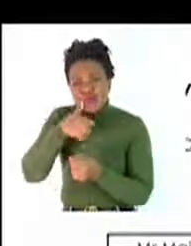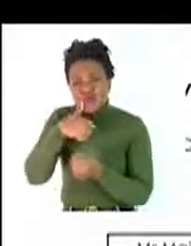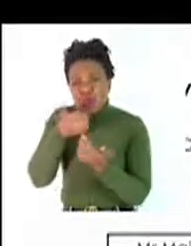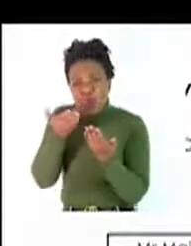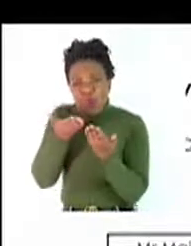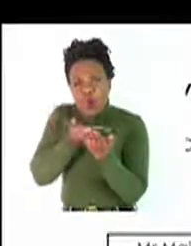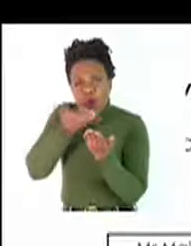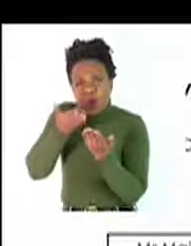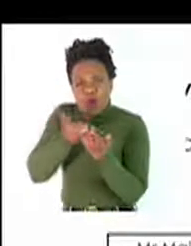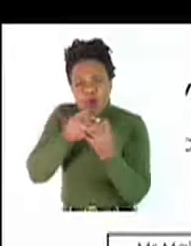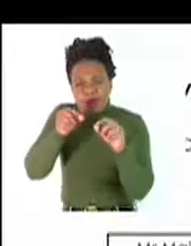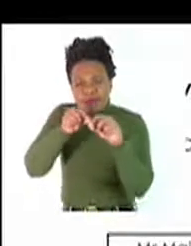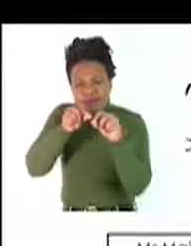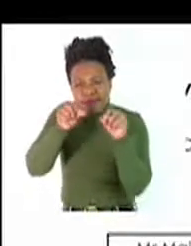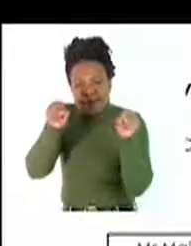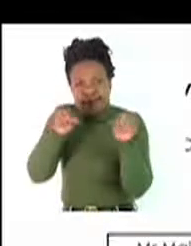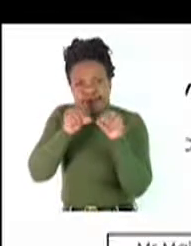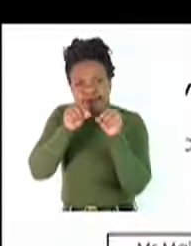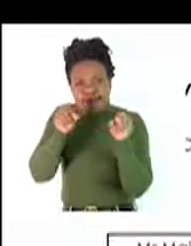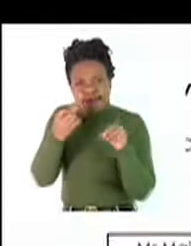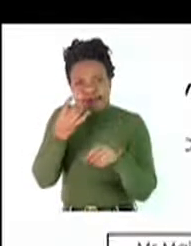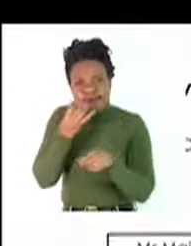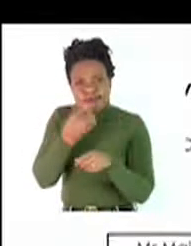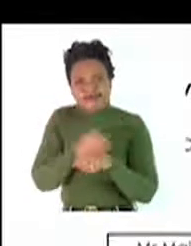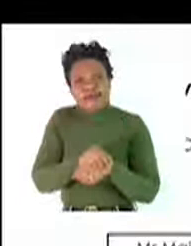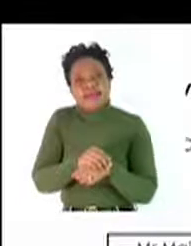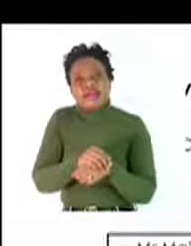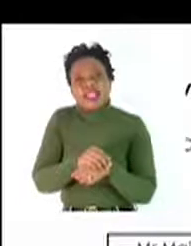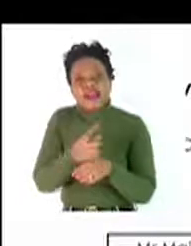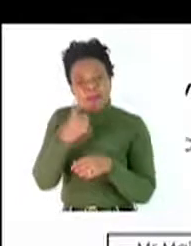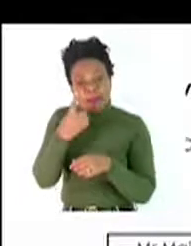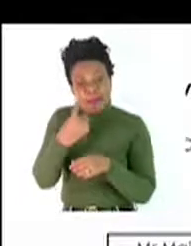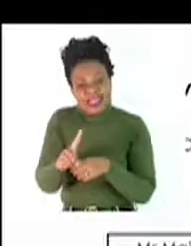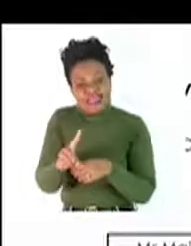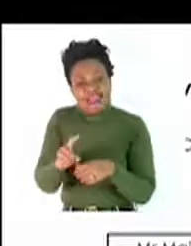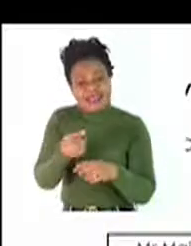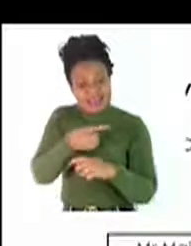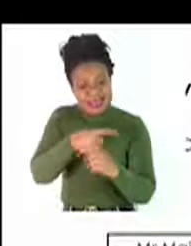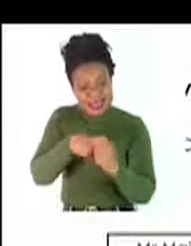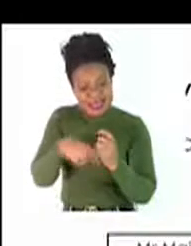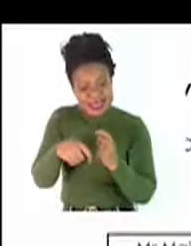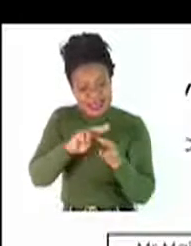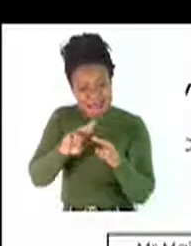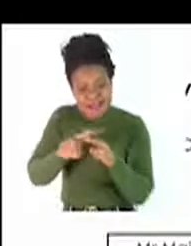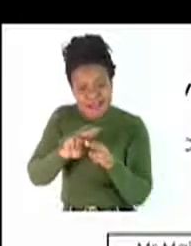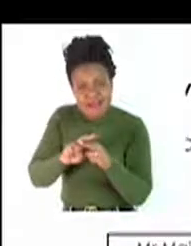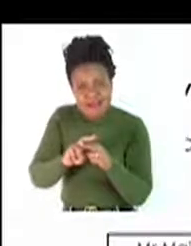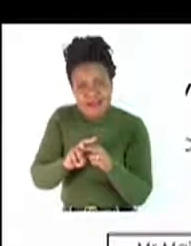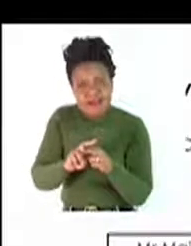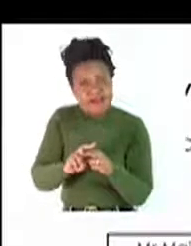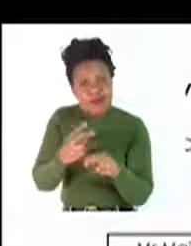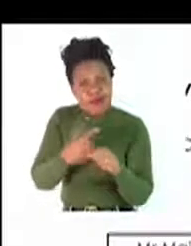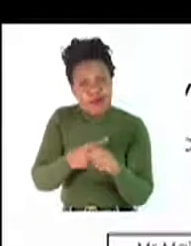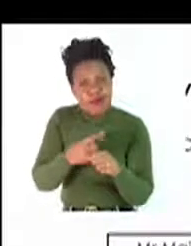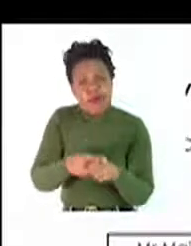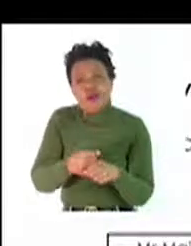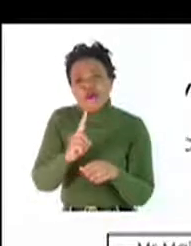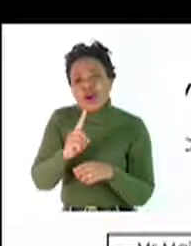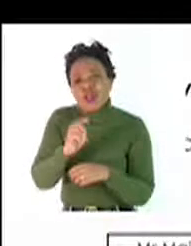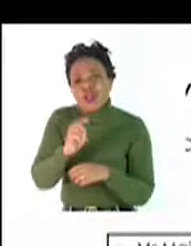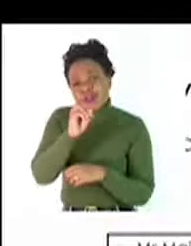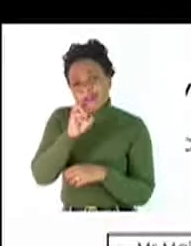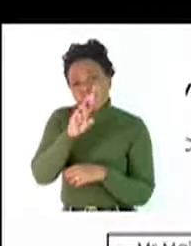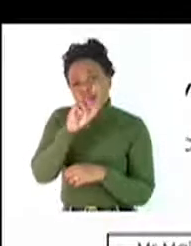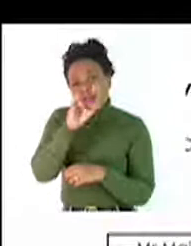sausages. His best-selling item was the oryx steaks. He cut the steaks in thick